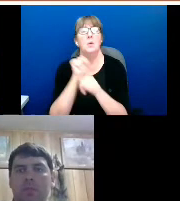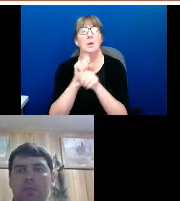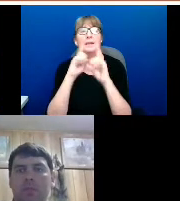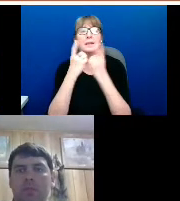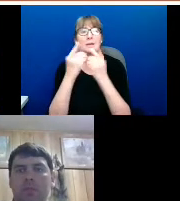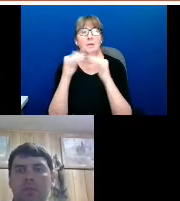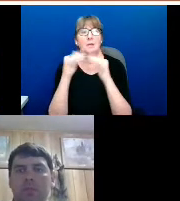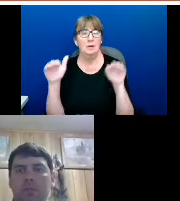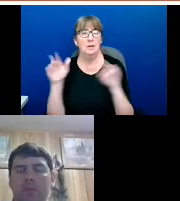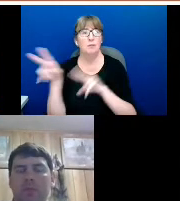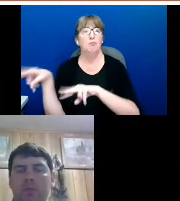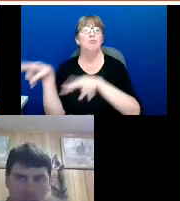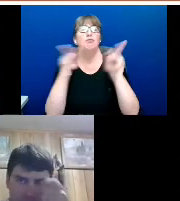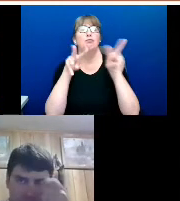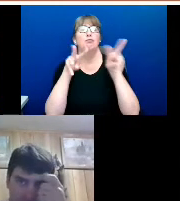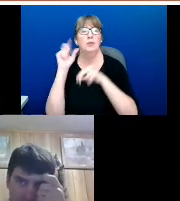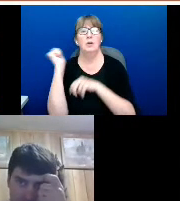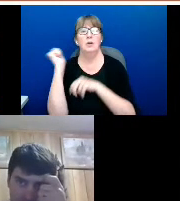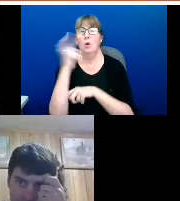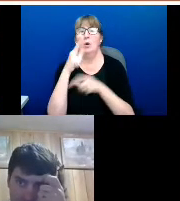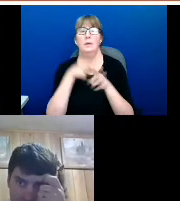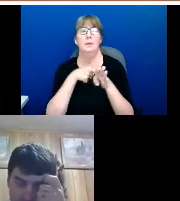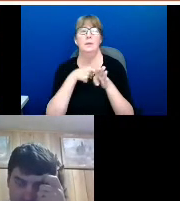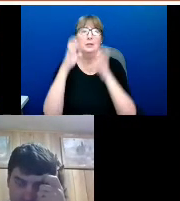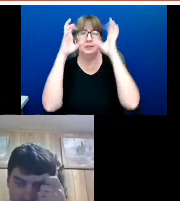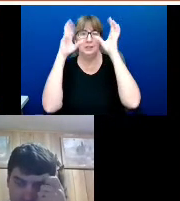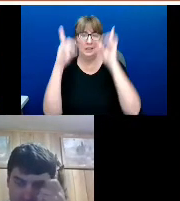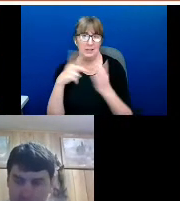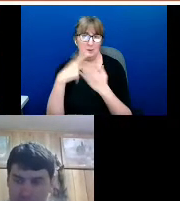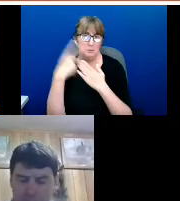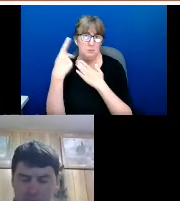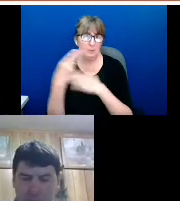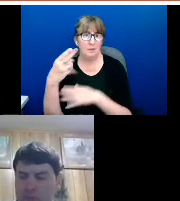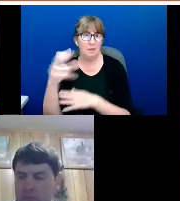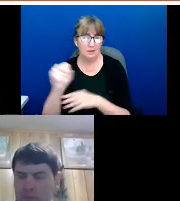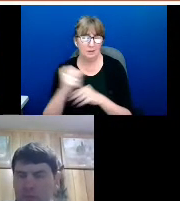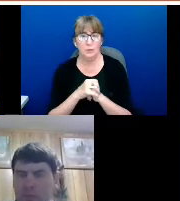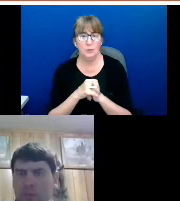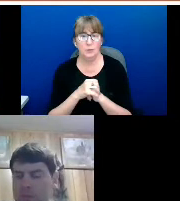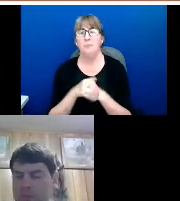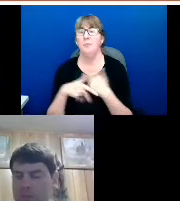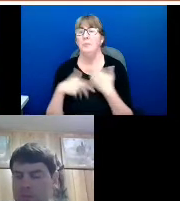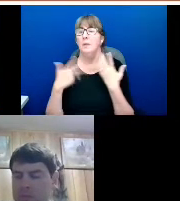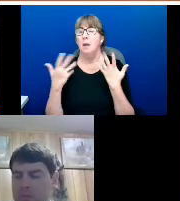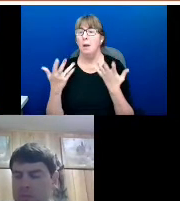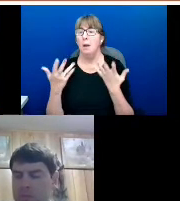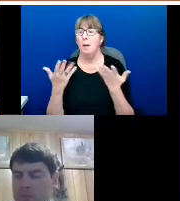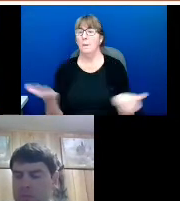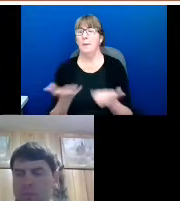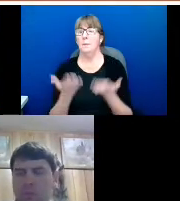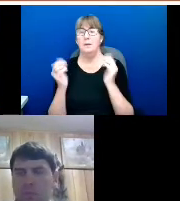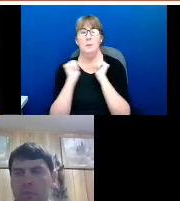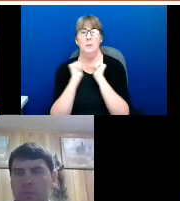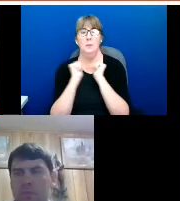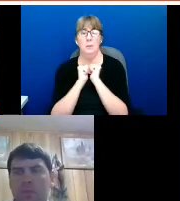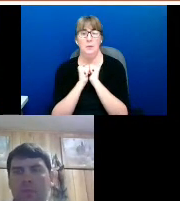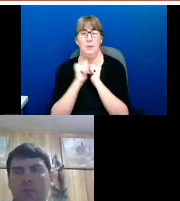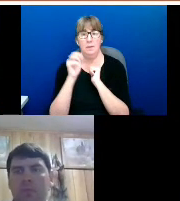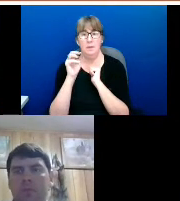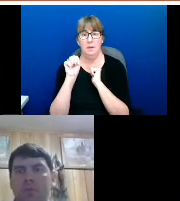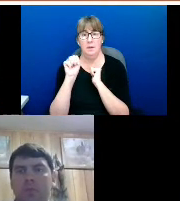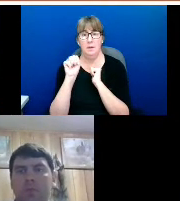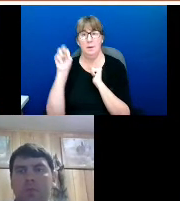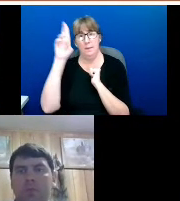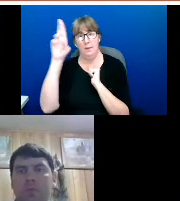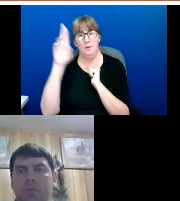the special education programs at the high school level. I'm here with Mr. Brandon Wicklon, who's